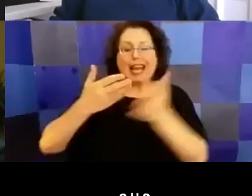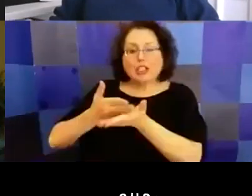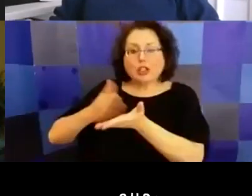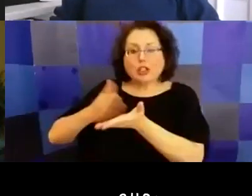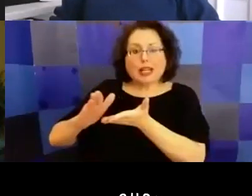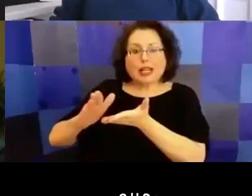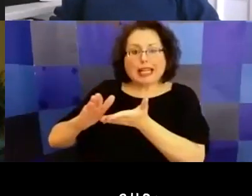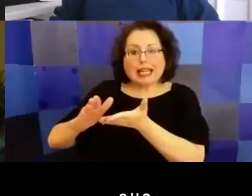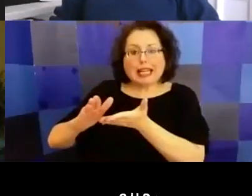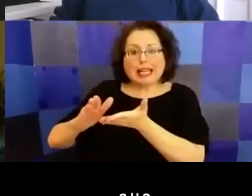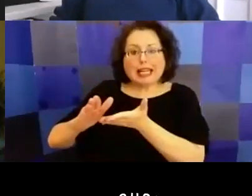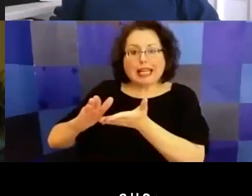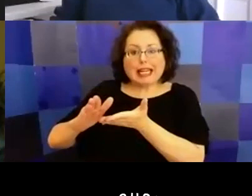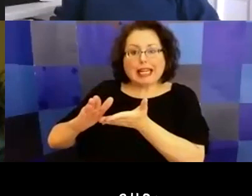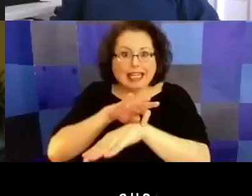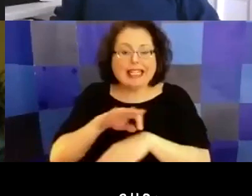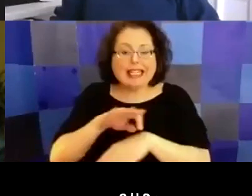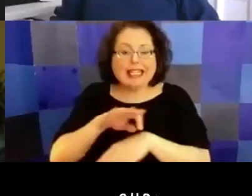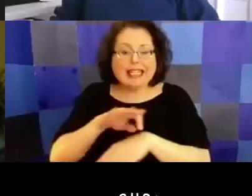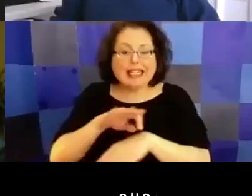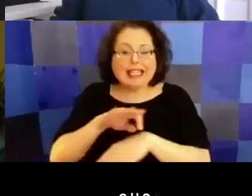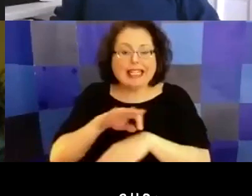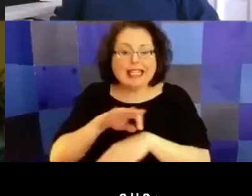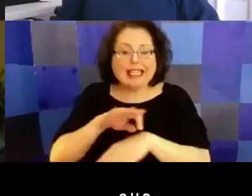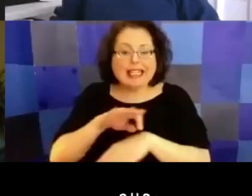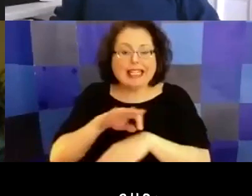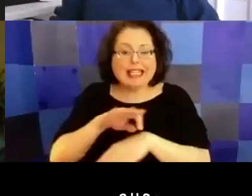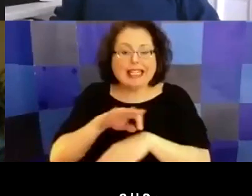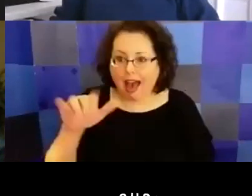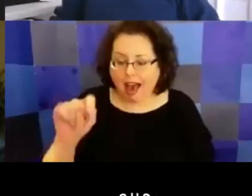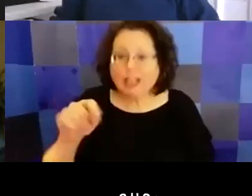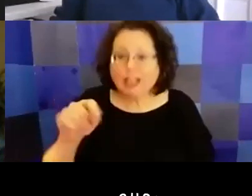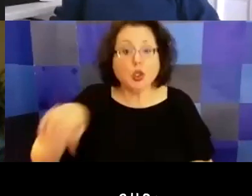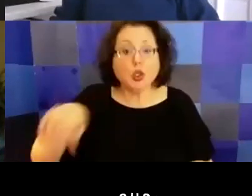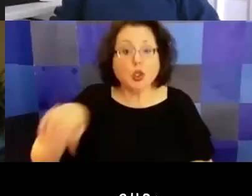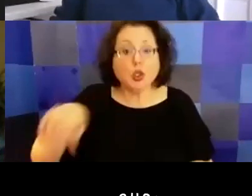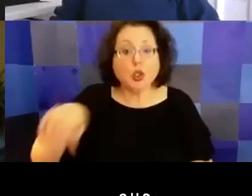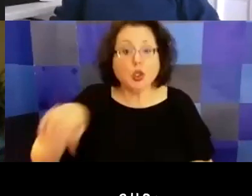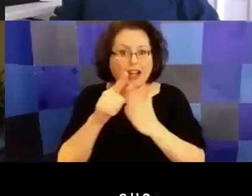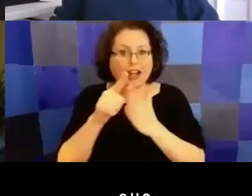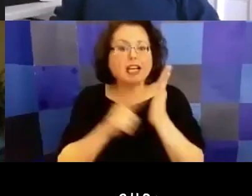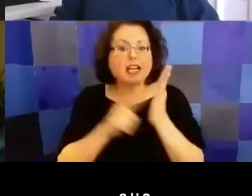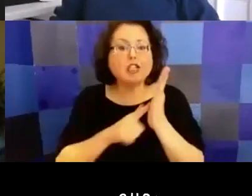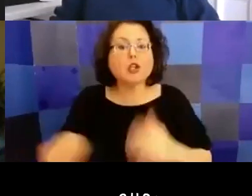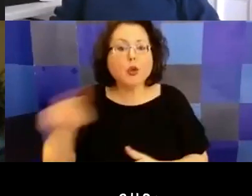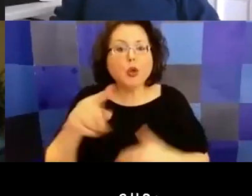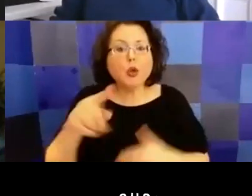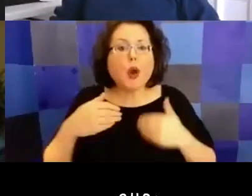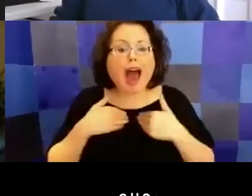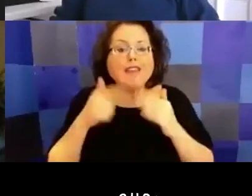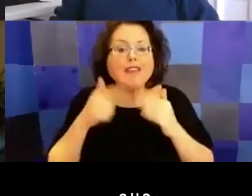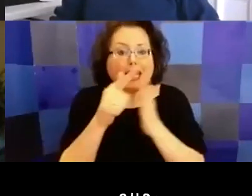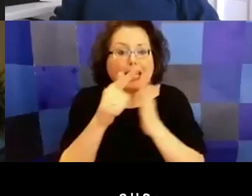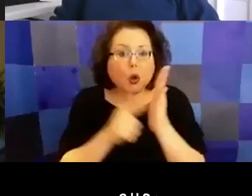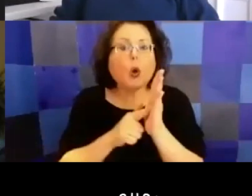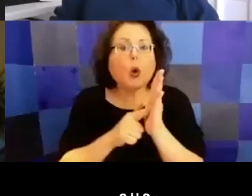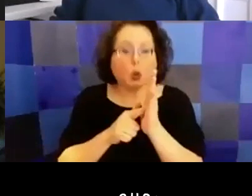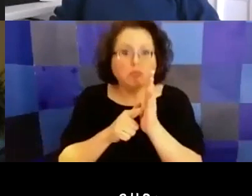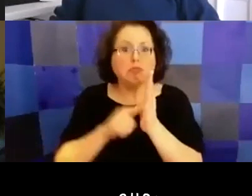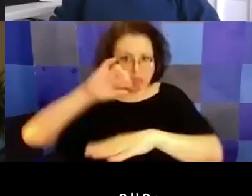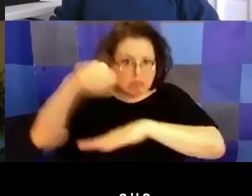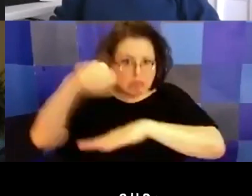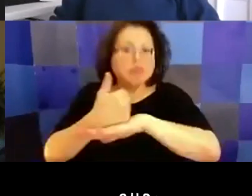Indians, not taxed. You have the legislation. you have the legal precedent that has been